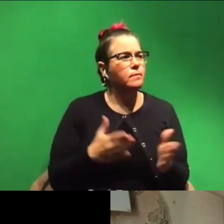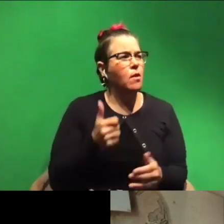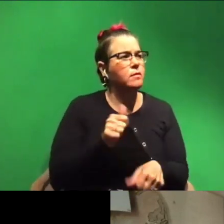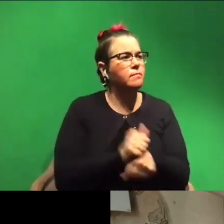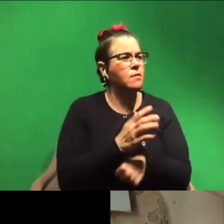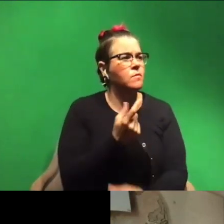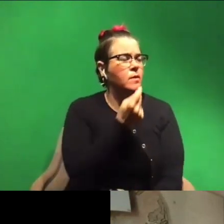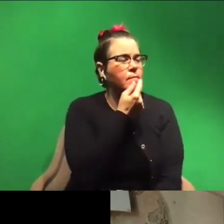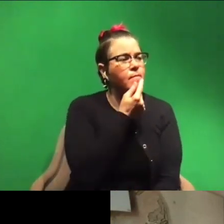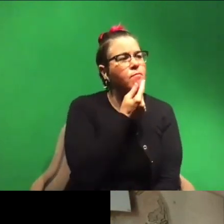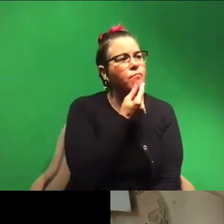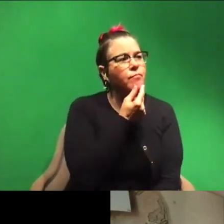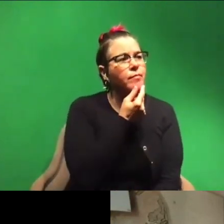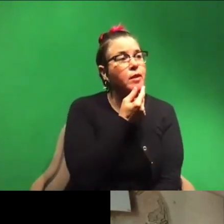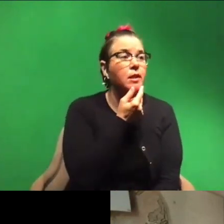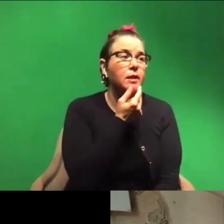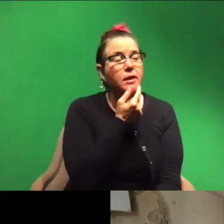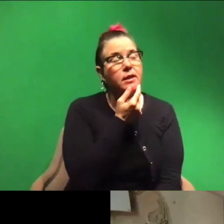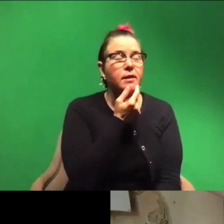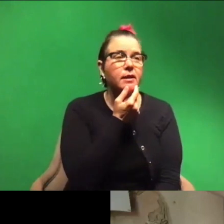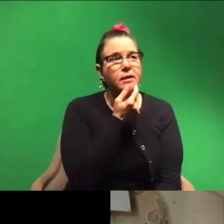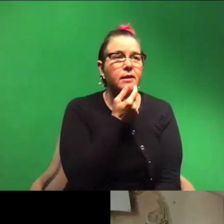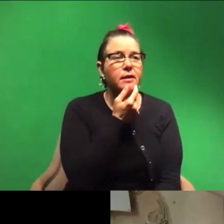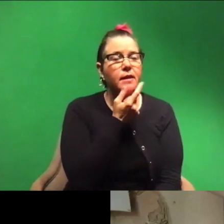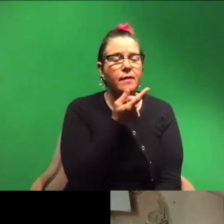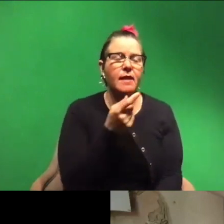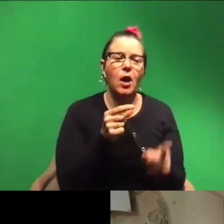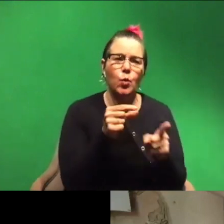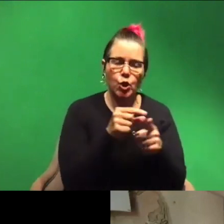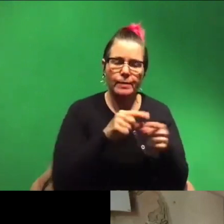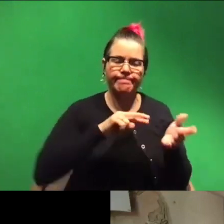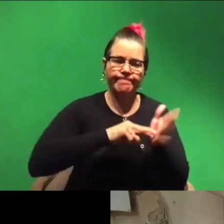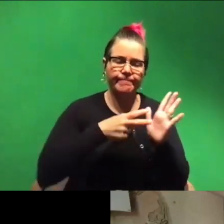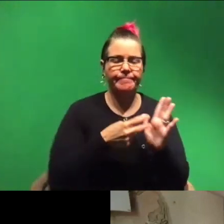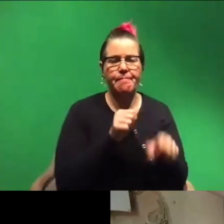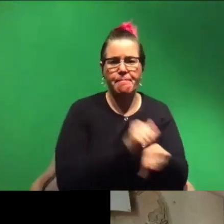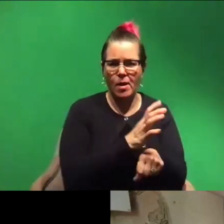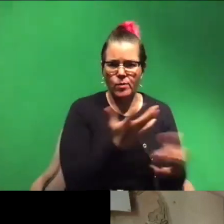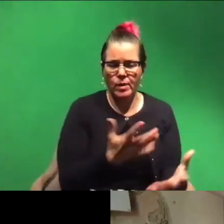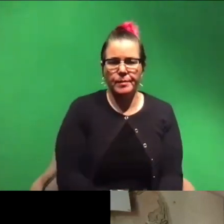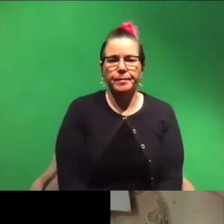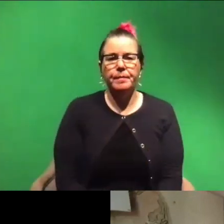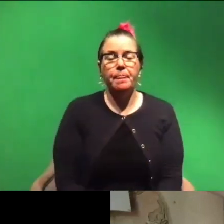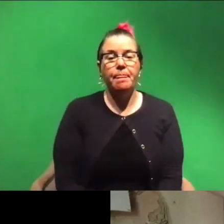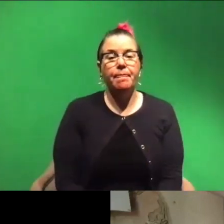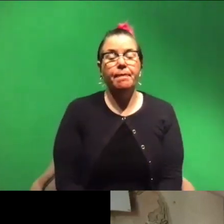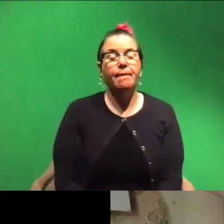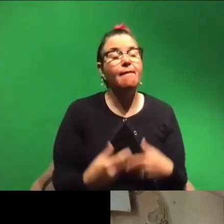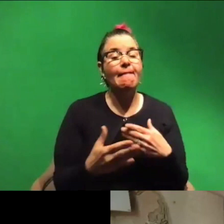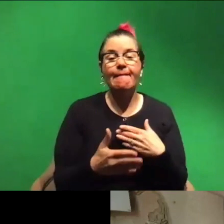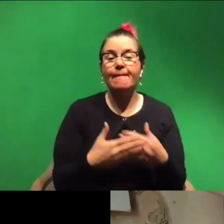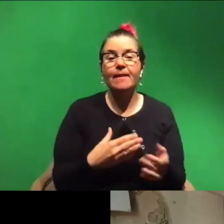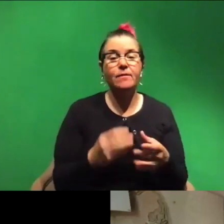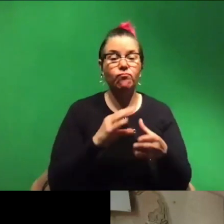mountain. Well, I mean, that's when we get into the terminology of what a mountain is, right? Because even saying